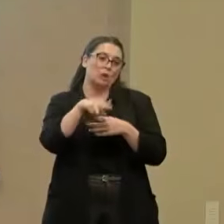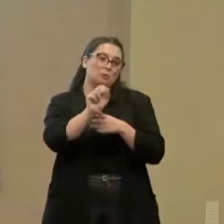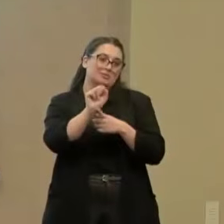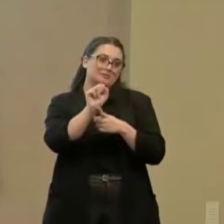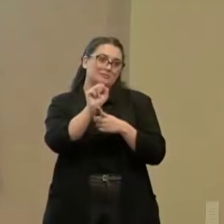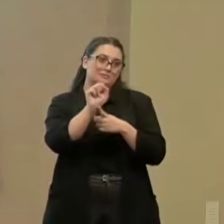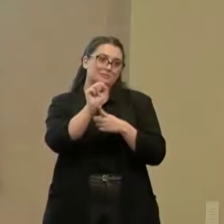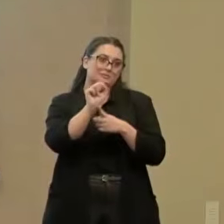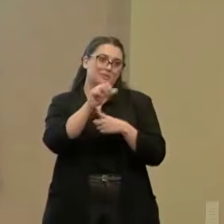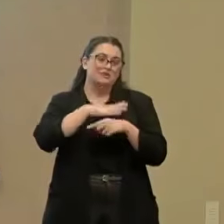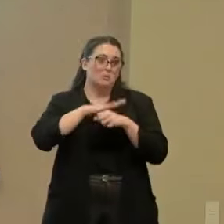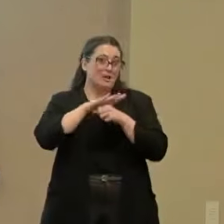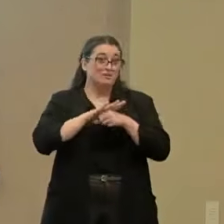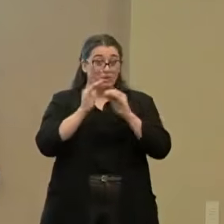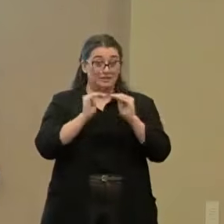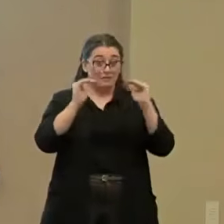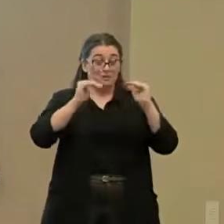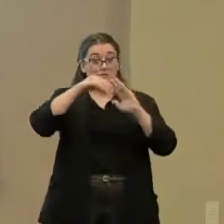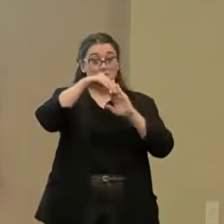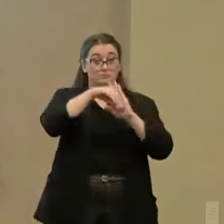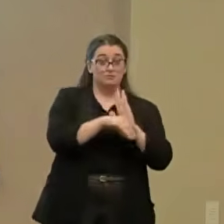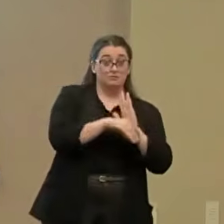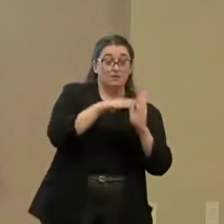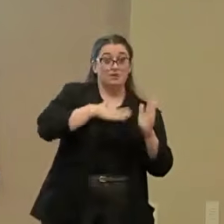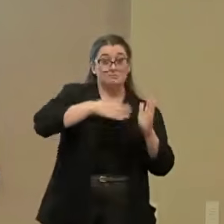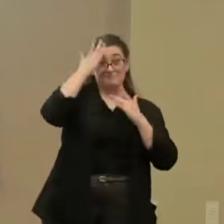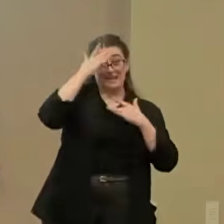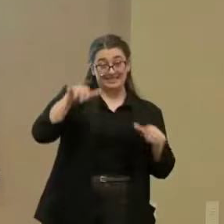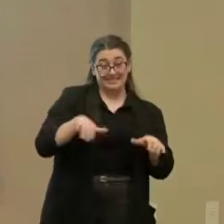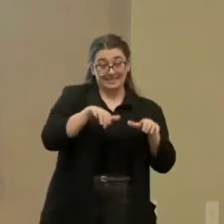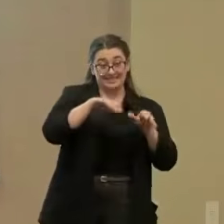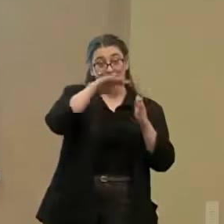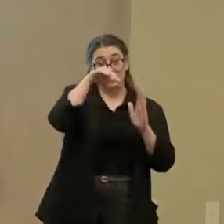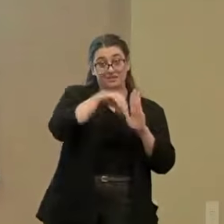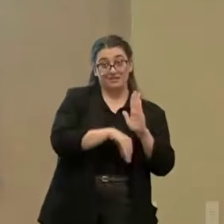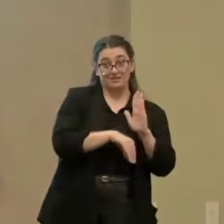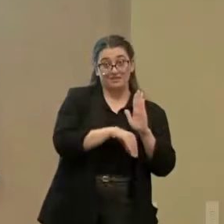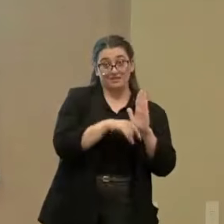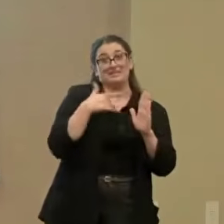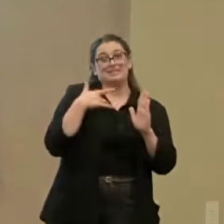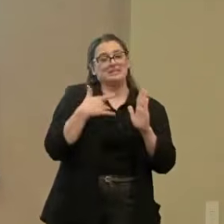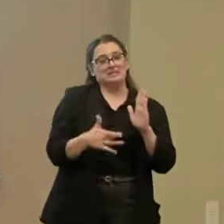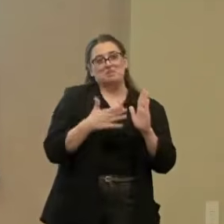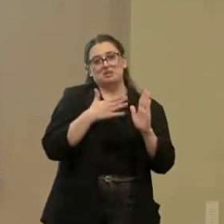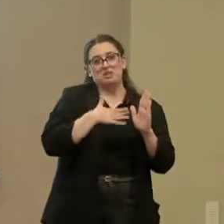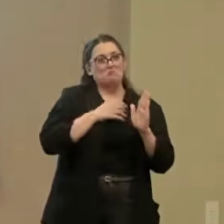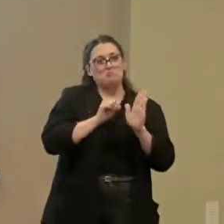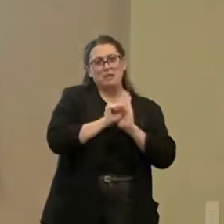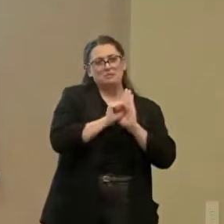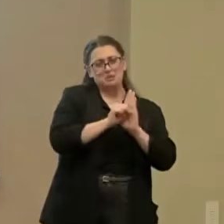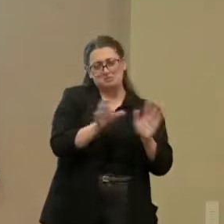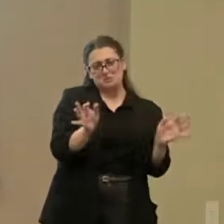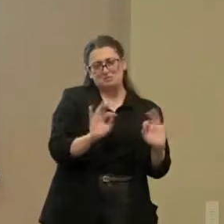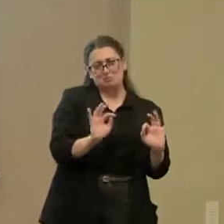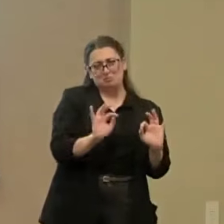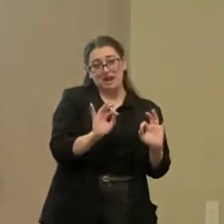And because my stress levels went down, my disease activity went down. So I usually live with minimal symptoms unless